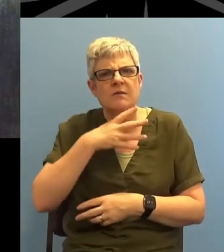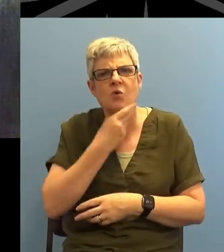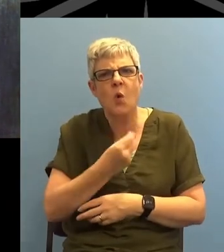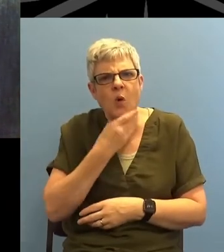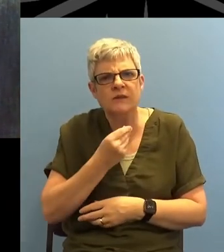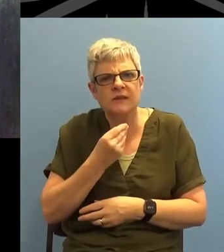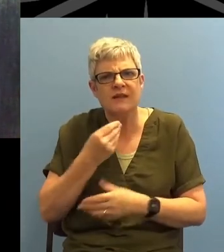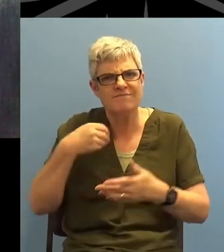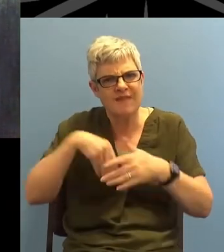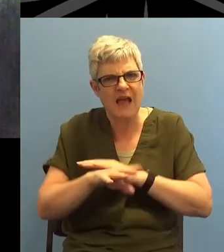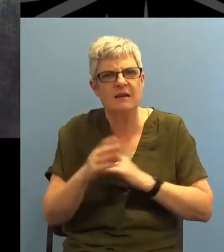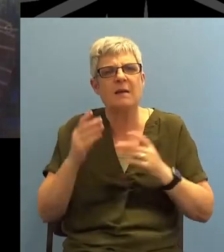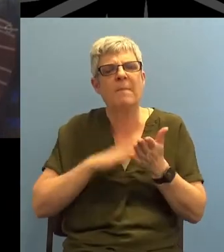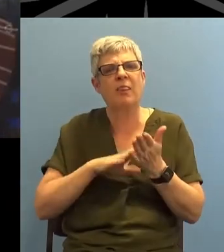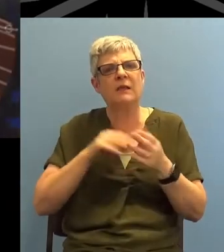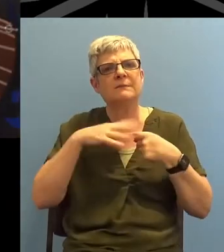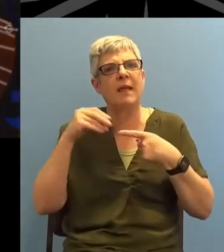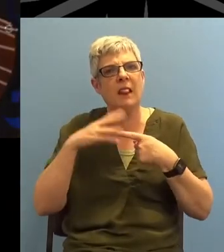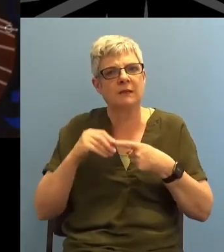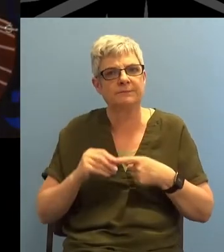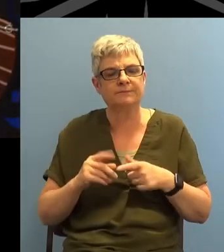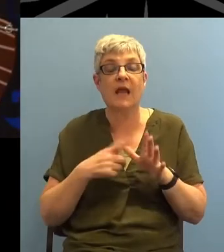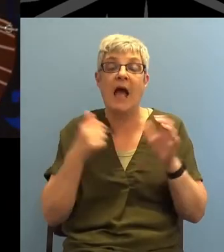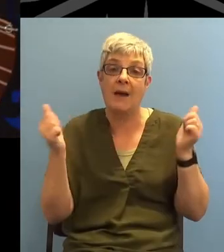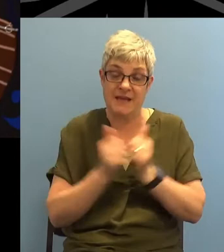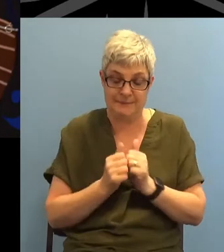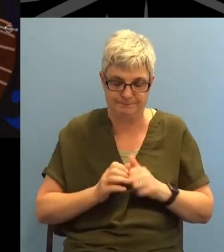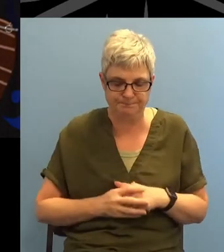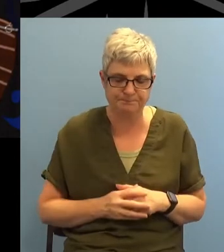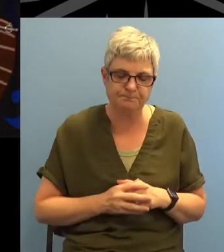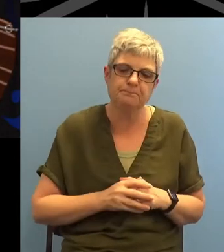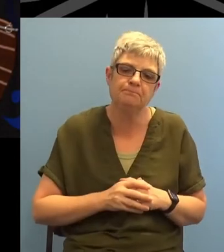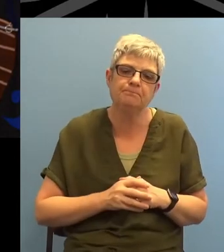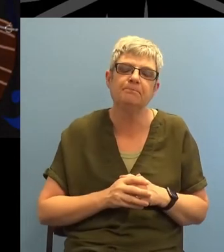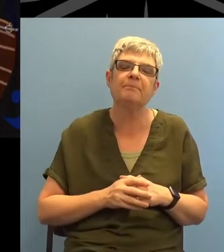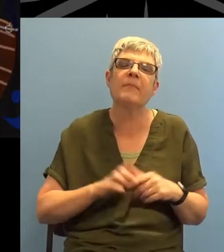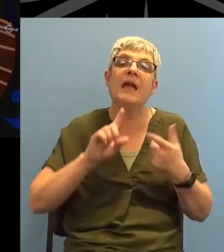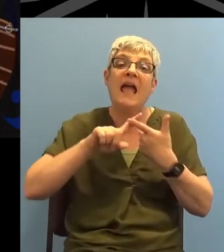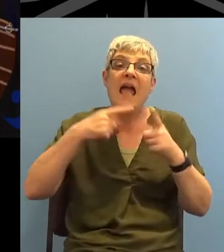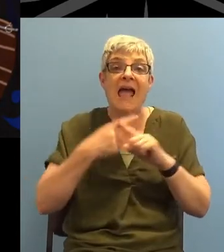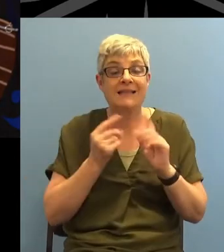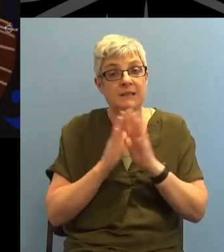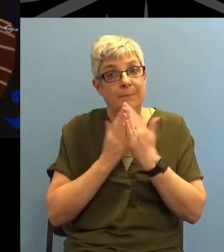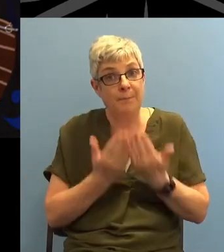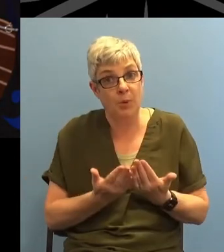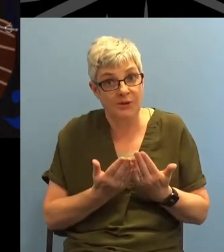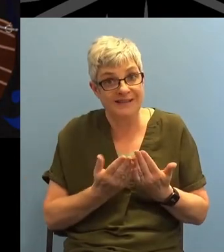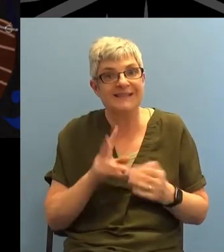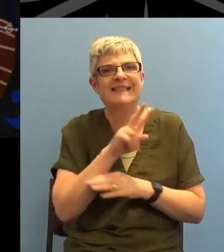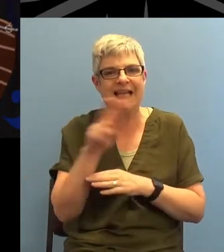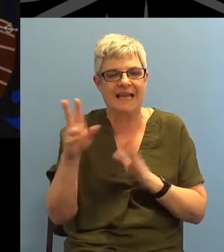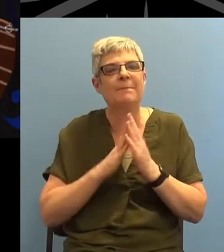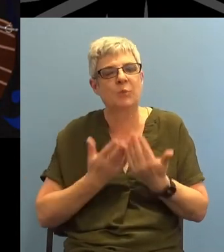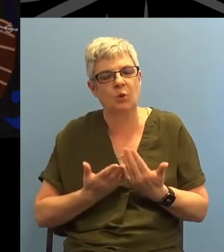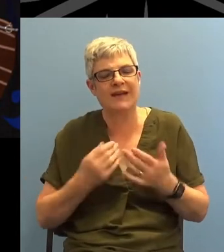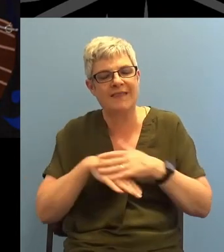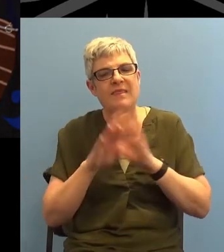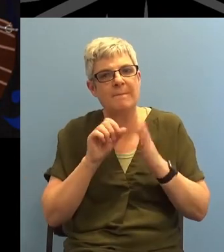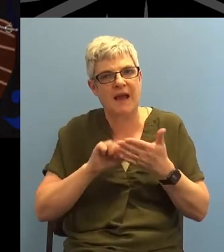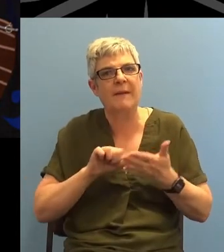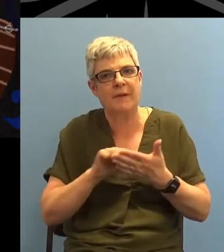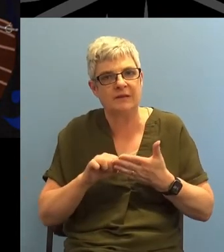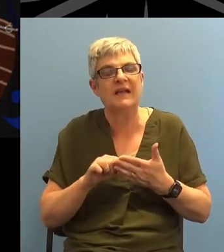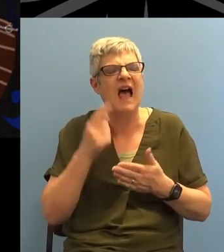milk. Amen. The book of Exodus, which is the second book in the Bible, of course, I think of as